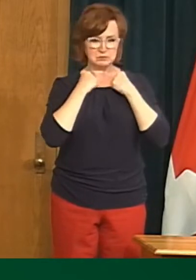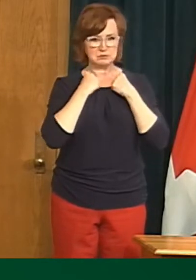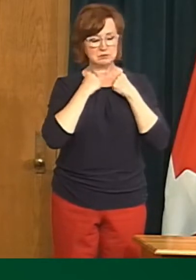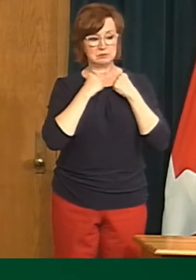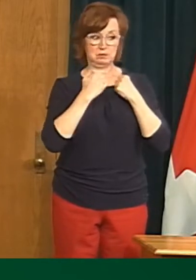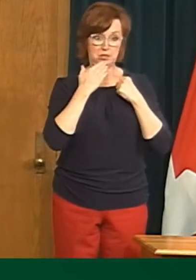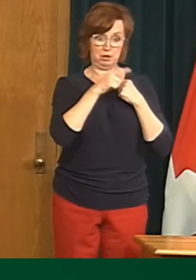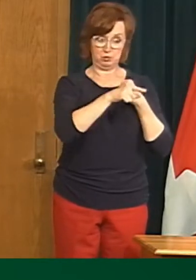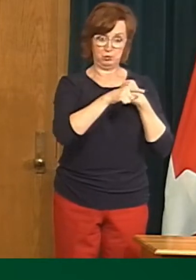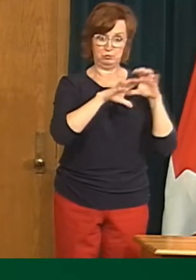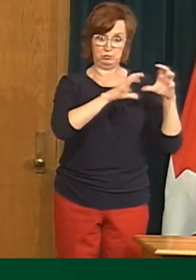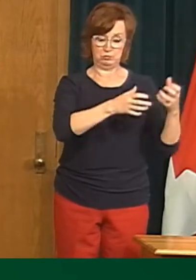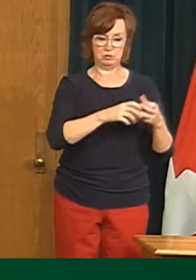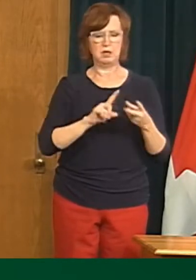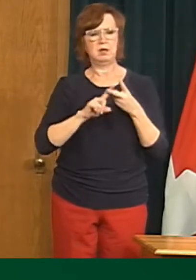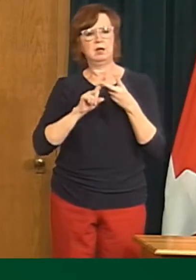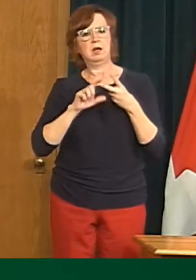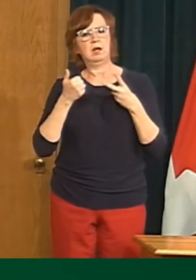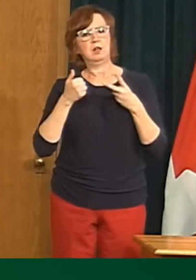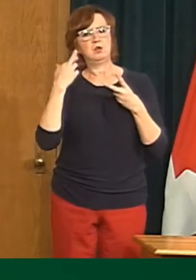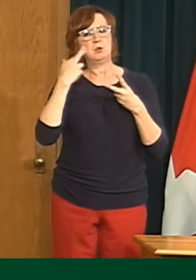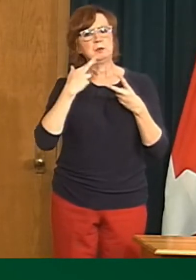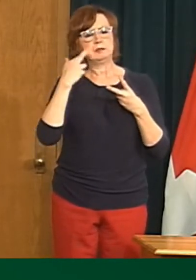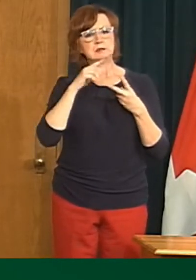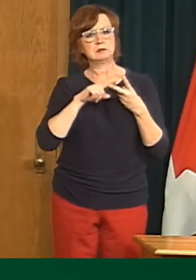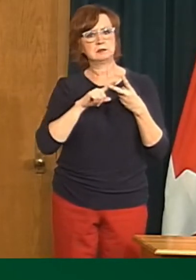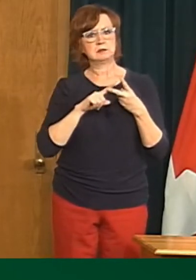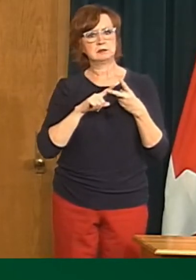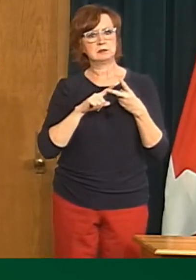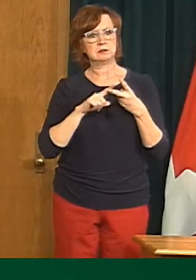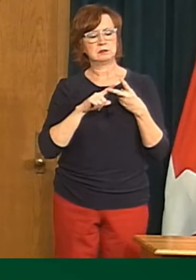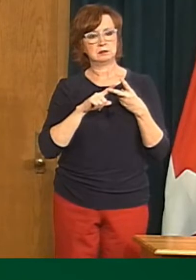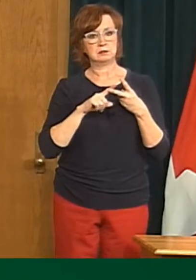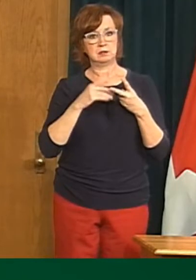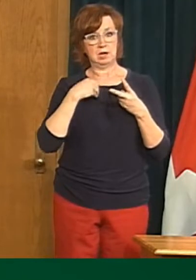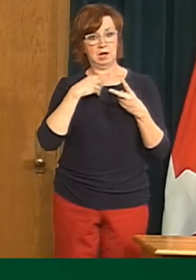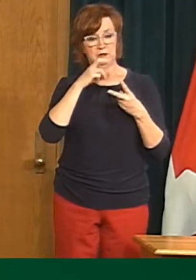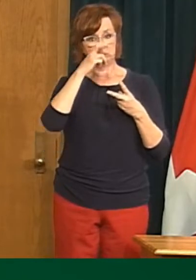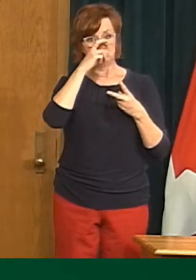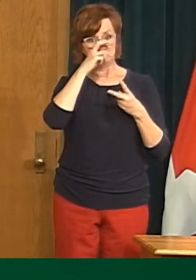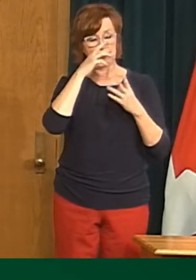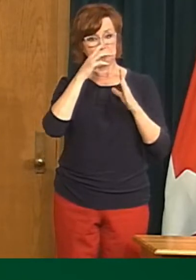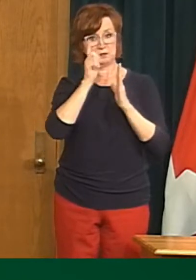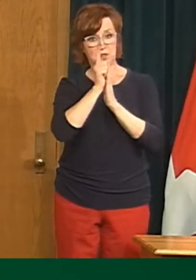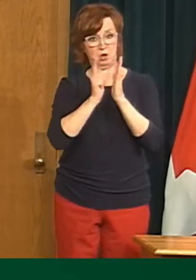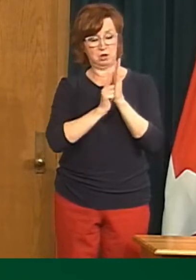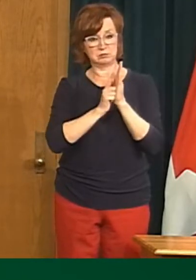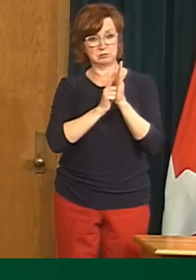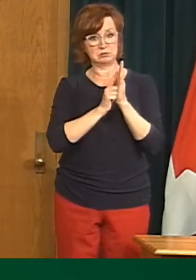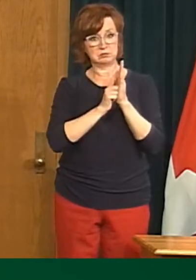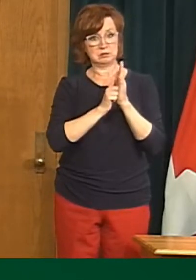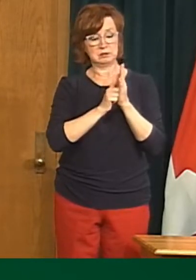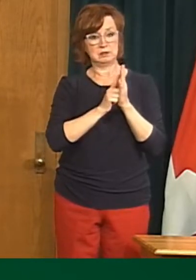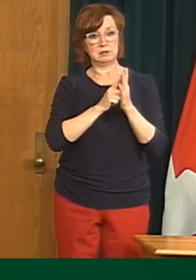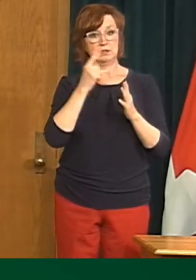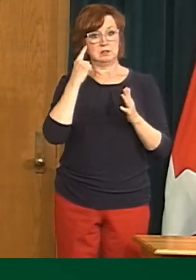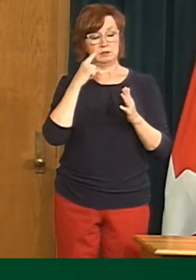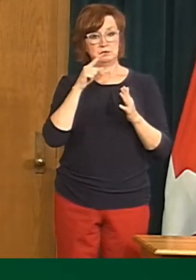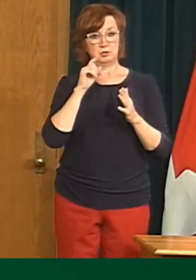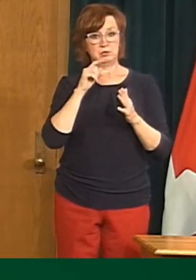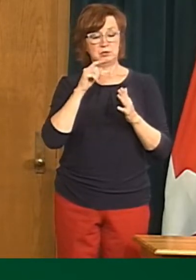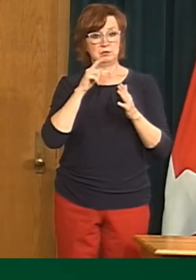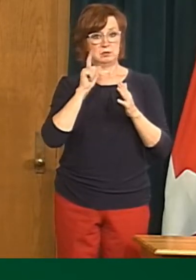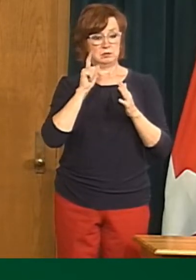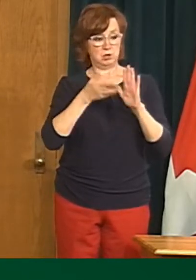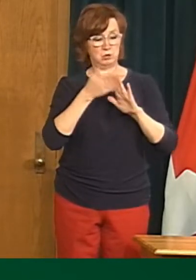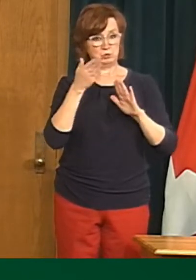have also in this province a very vigorous regulatory system for our long-term care homes to operate within, and we